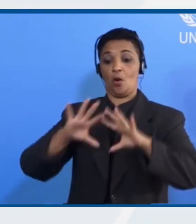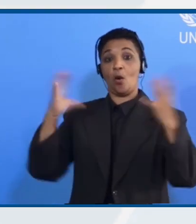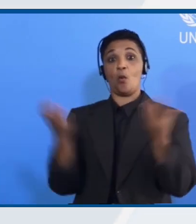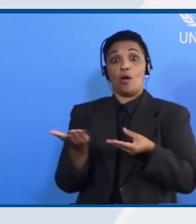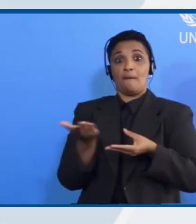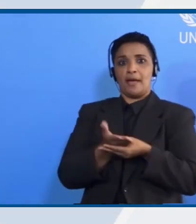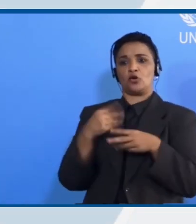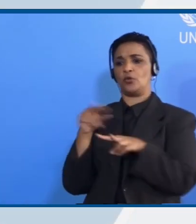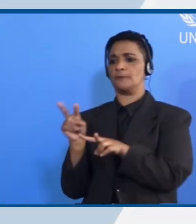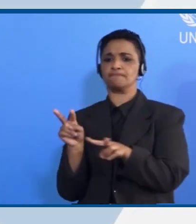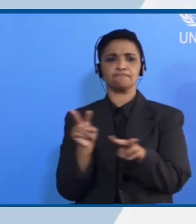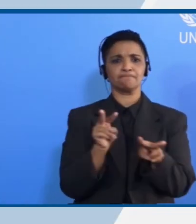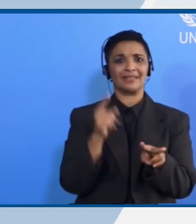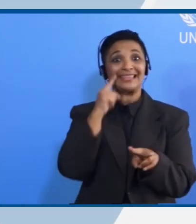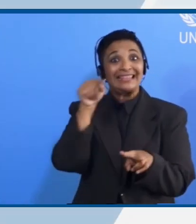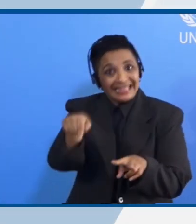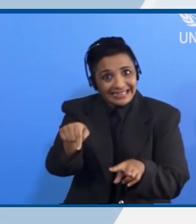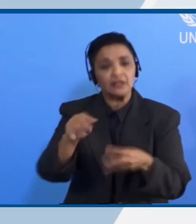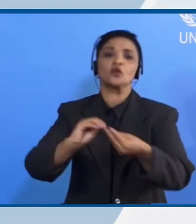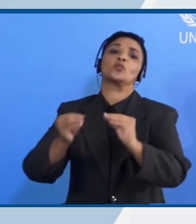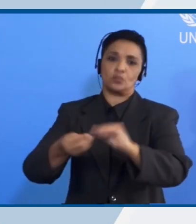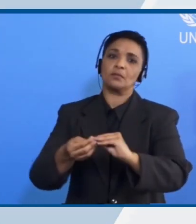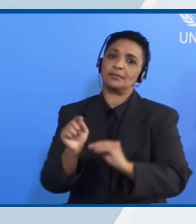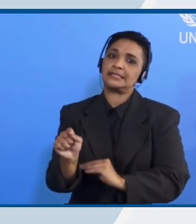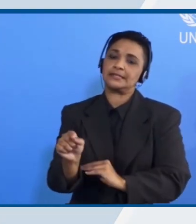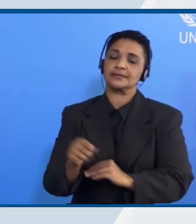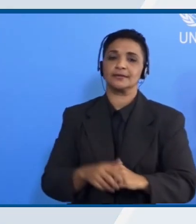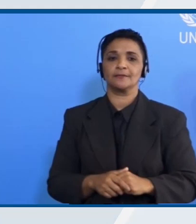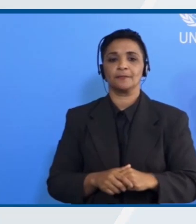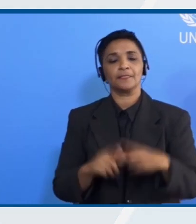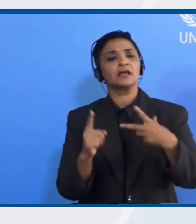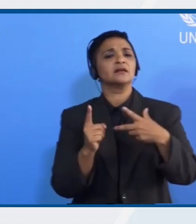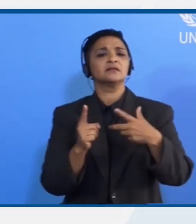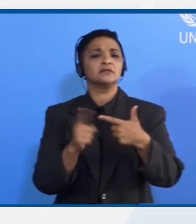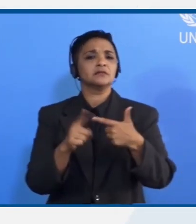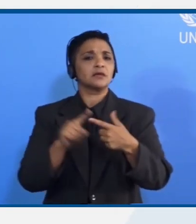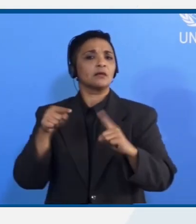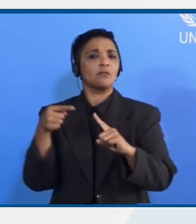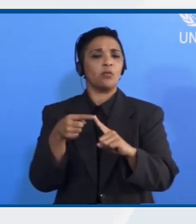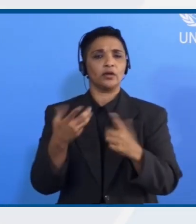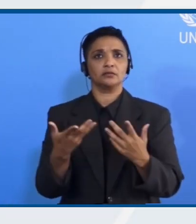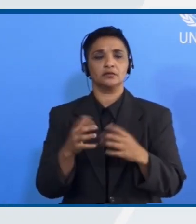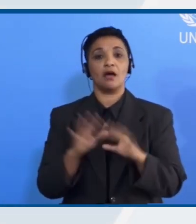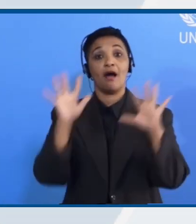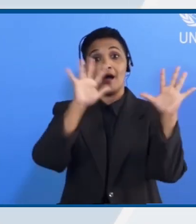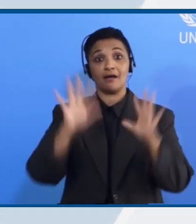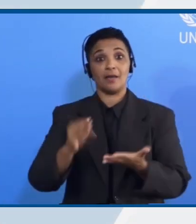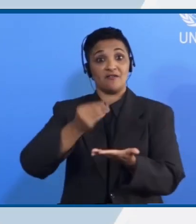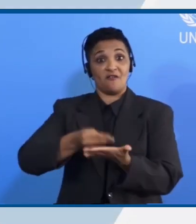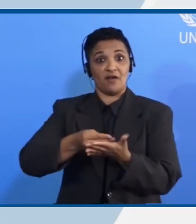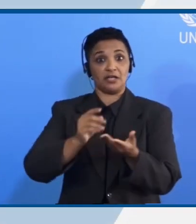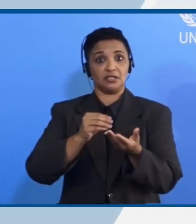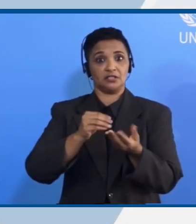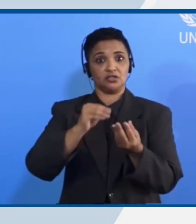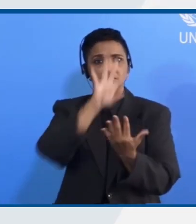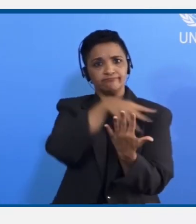most complex obstacle of all. Your second point about how can you transform the climate finance architecture, to